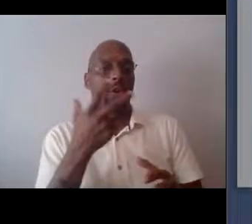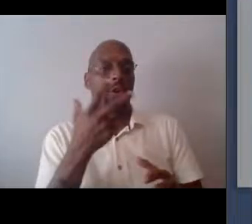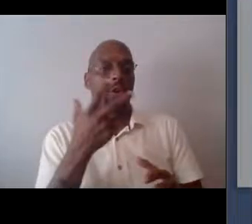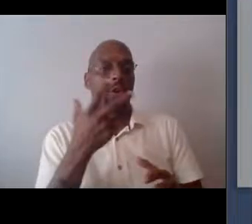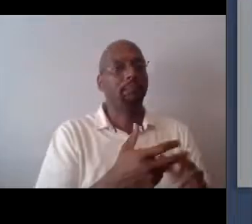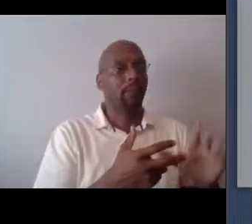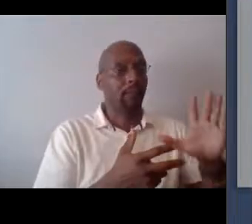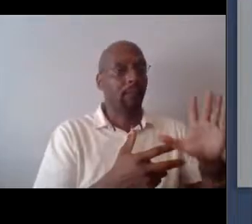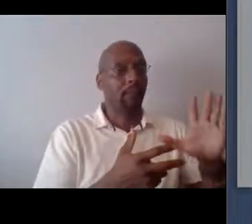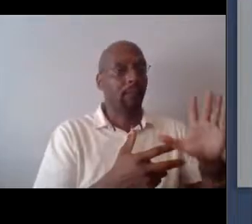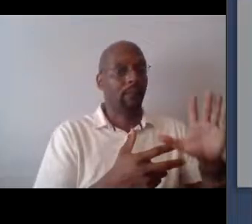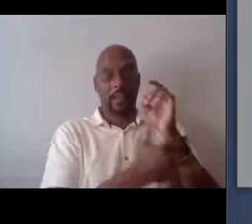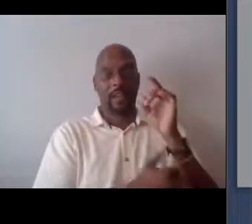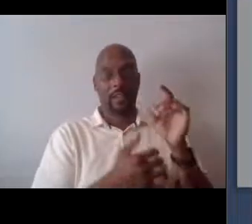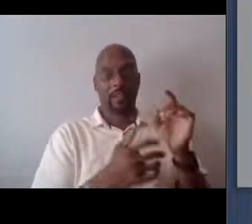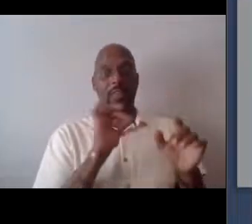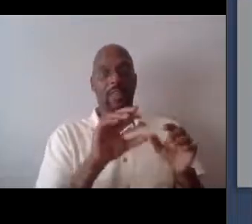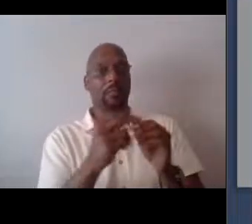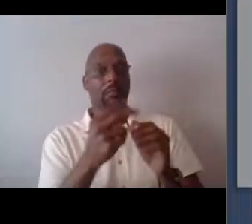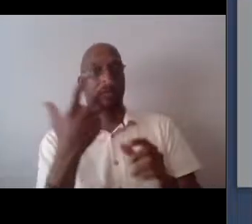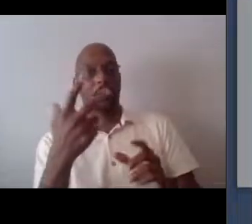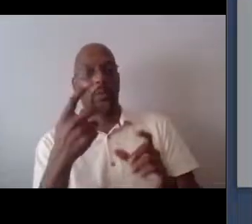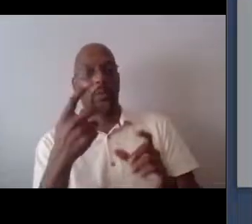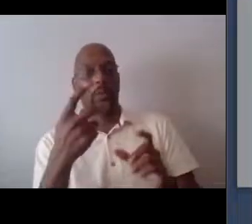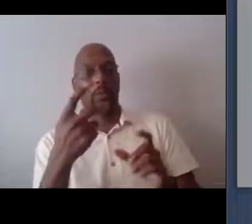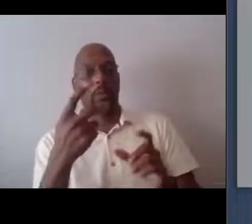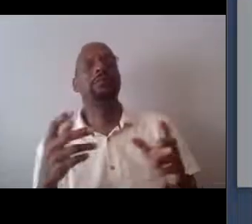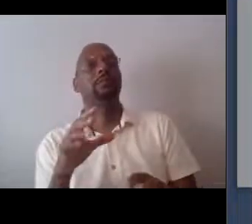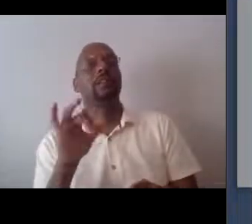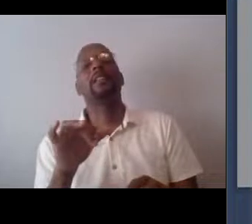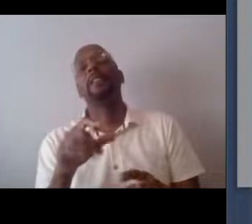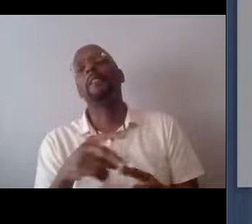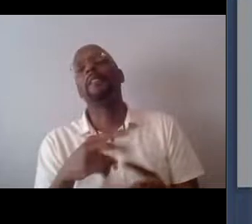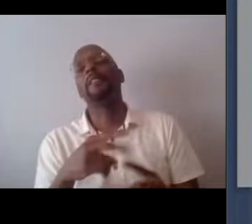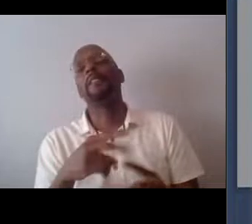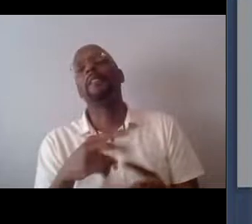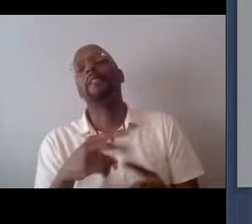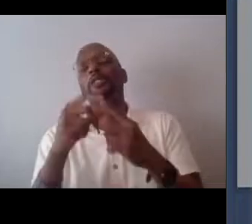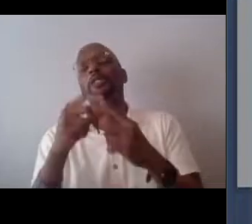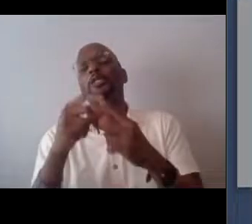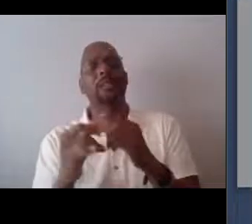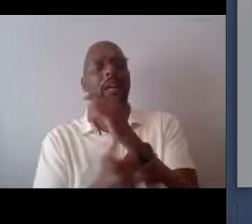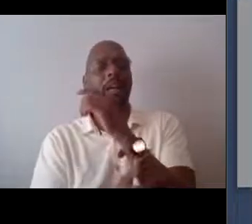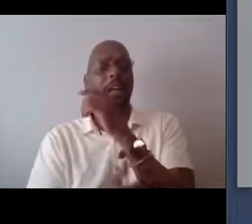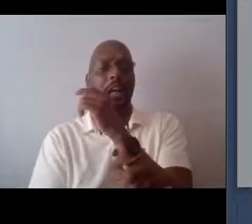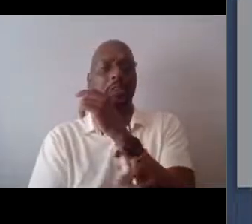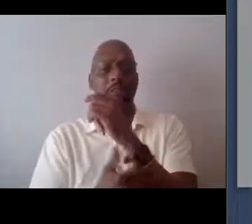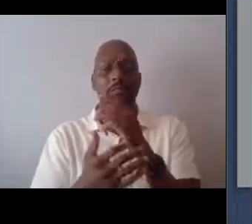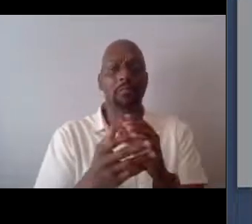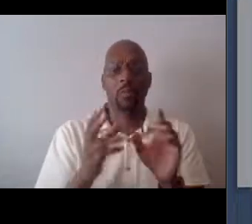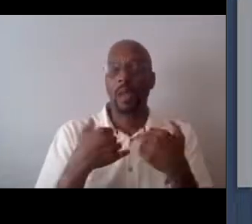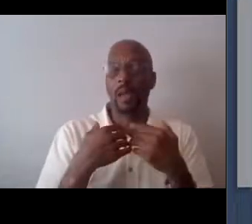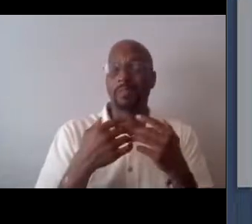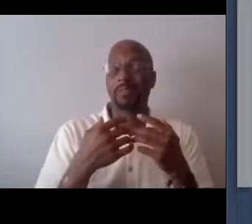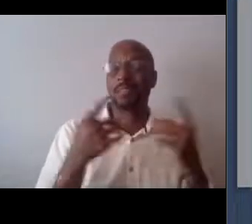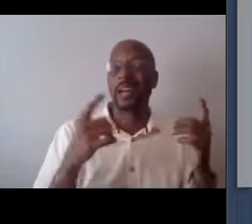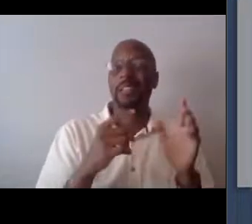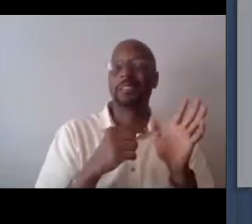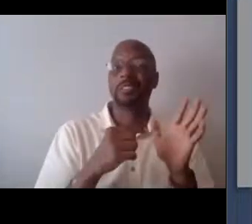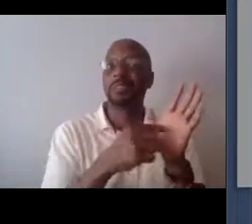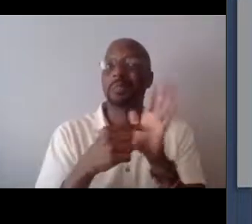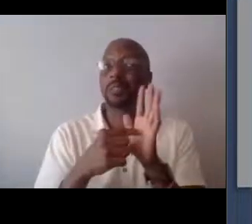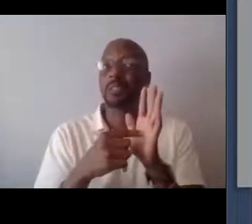It's a very unique county. And even though we have vast representation throughout the